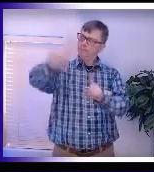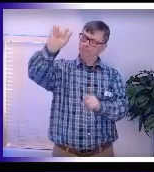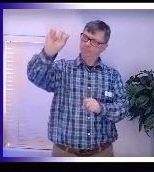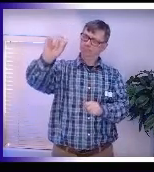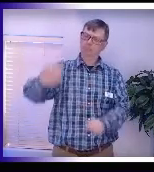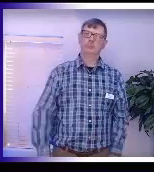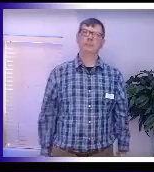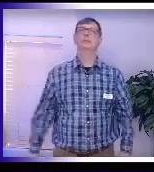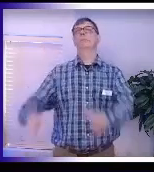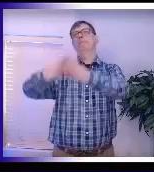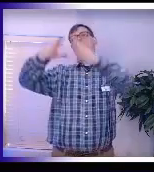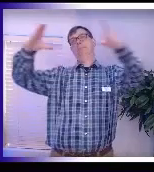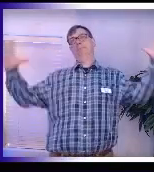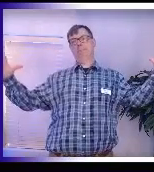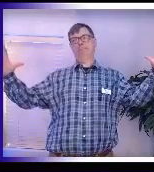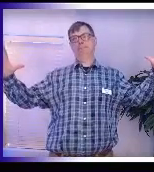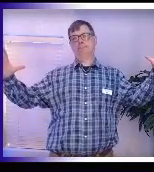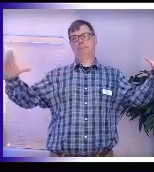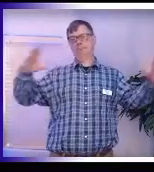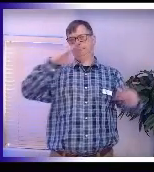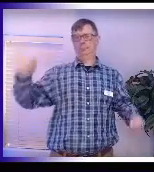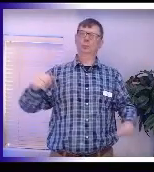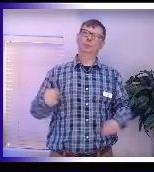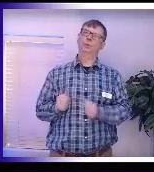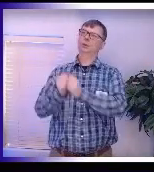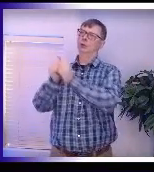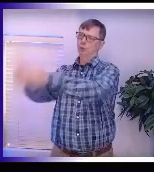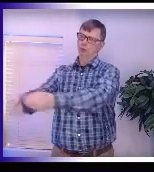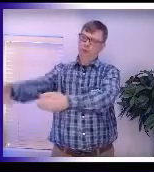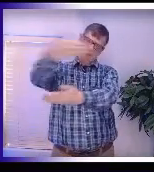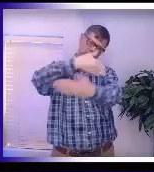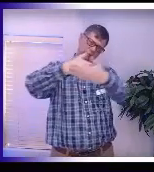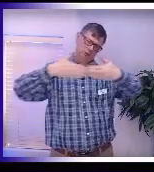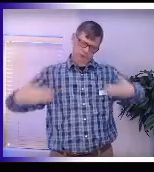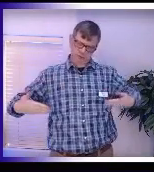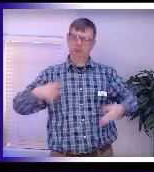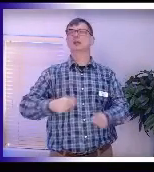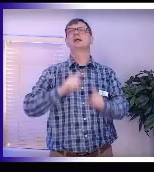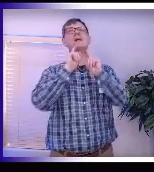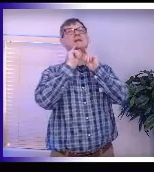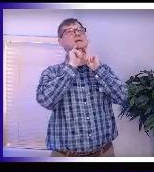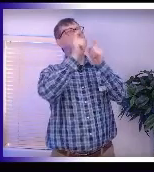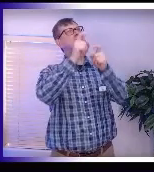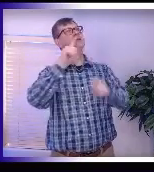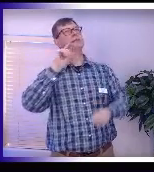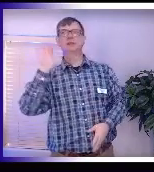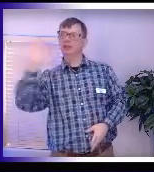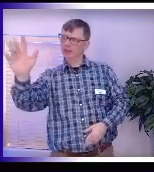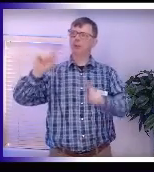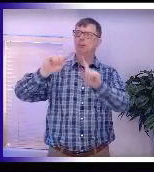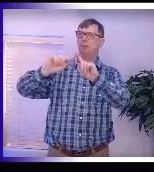but expand and go inside and ask that part of you